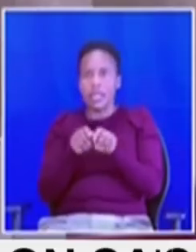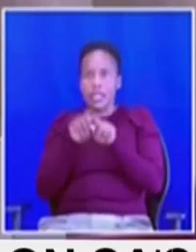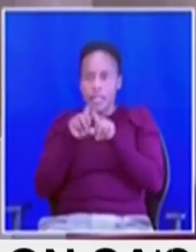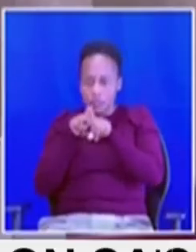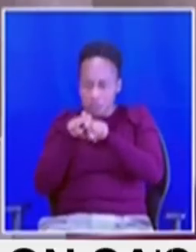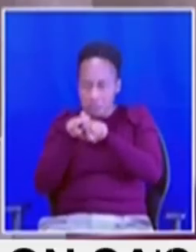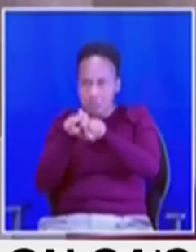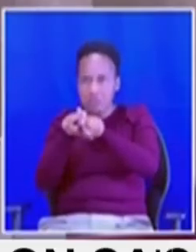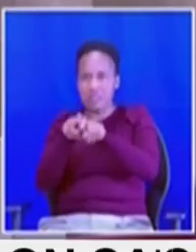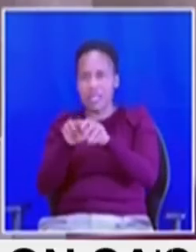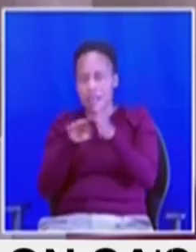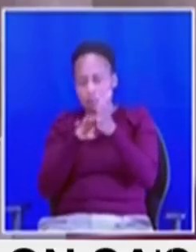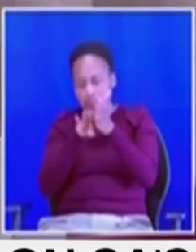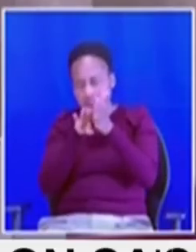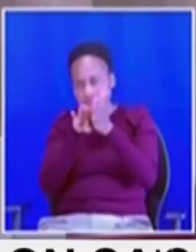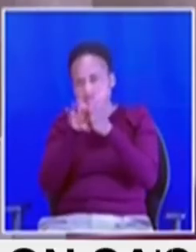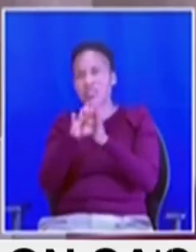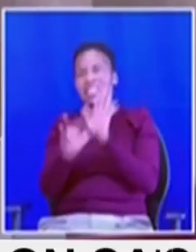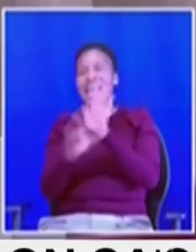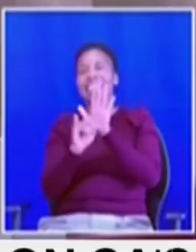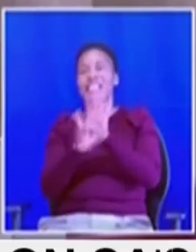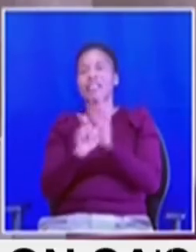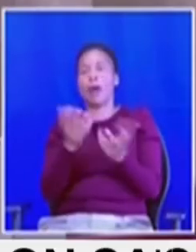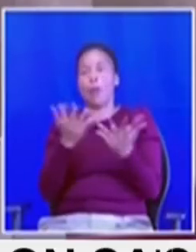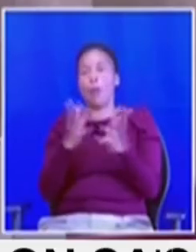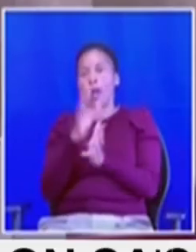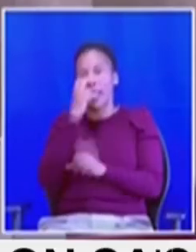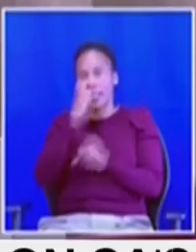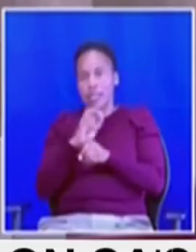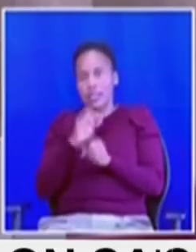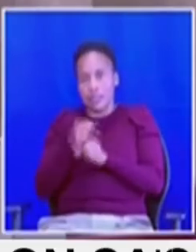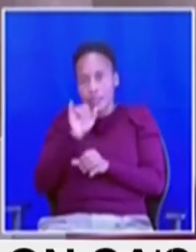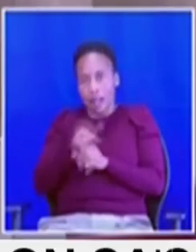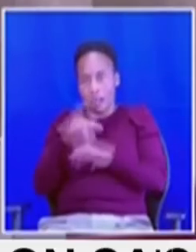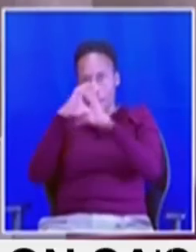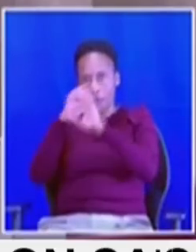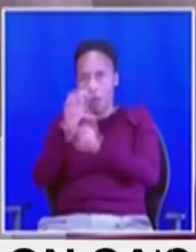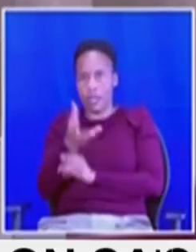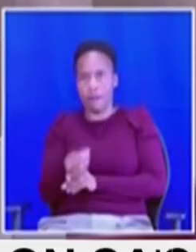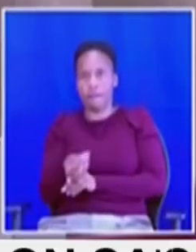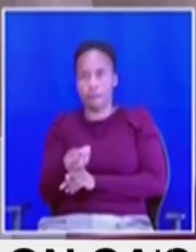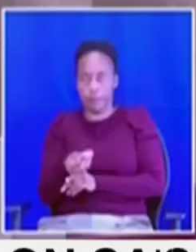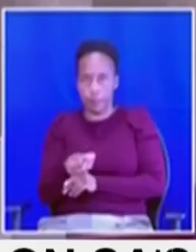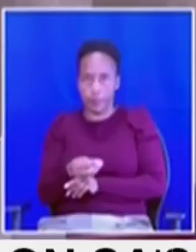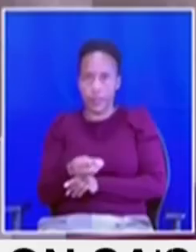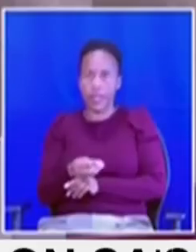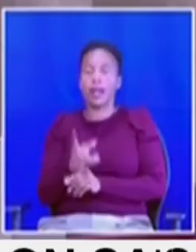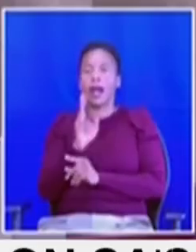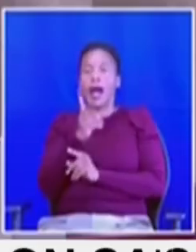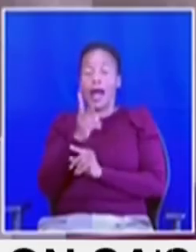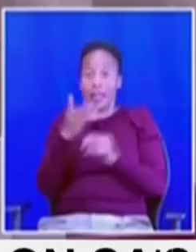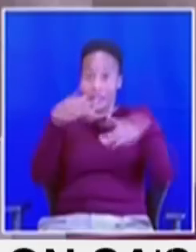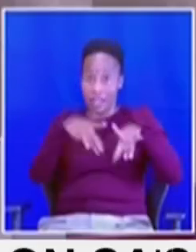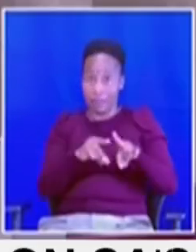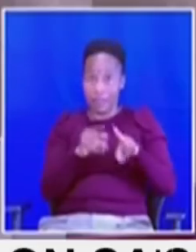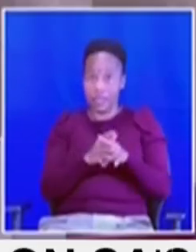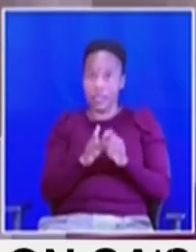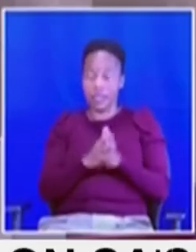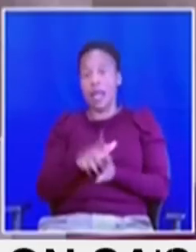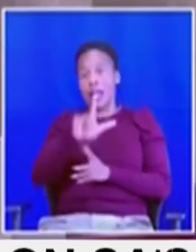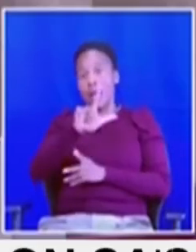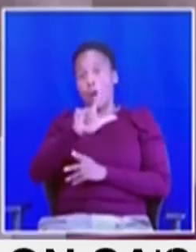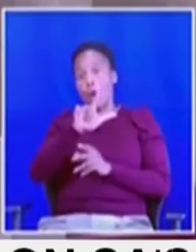identified deficiencies. Honorable Chairperson, our law enforcement agencies, including the